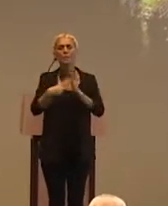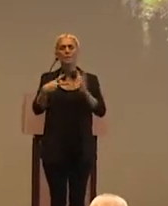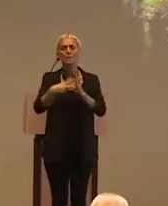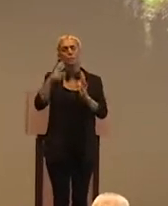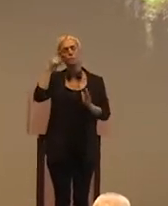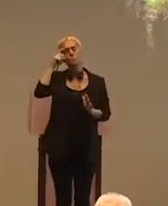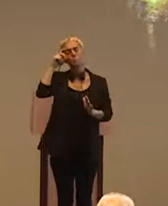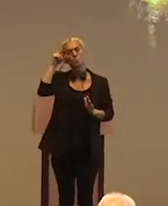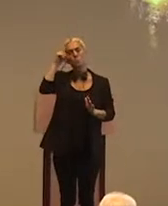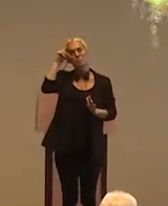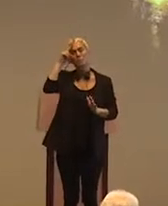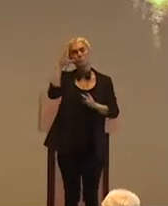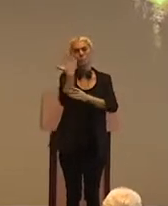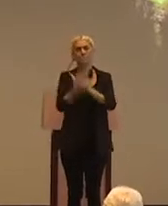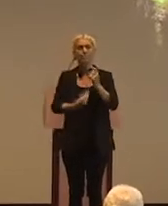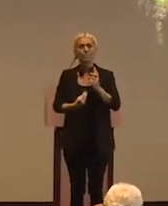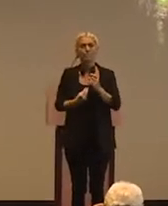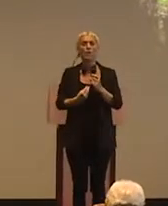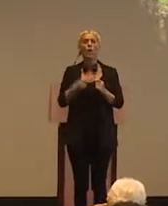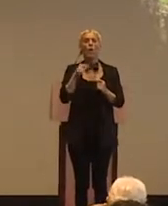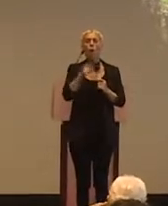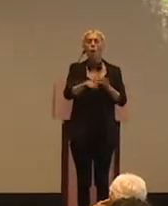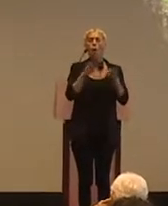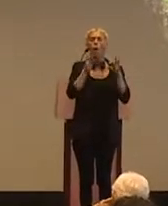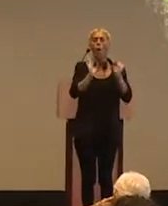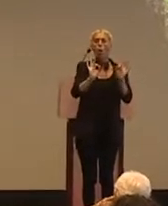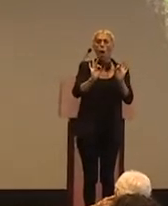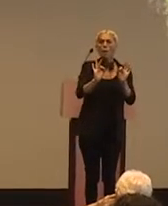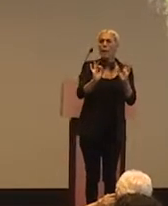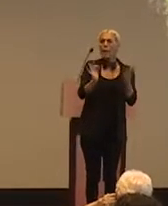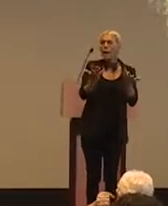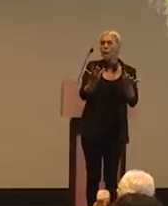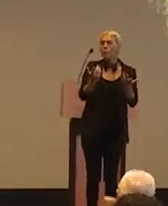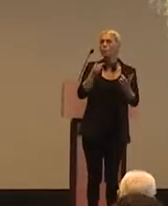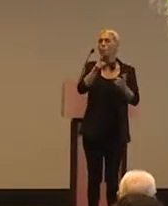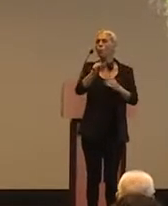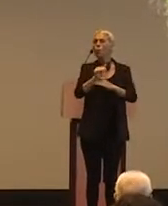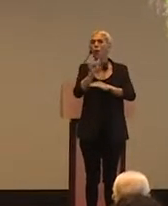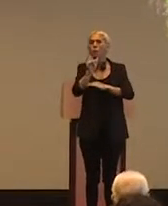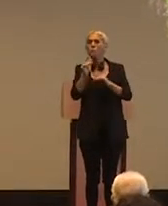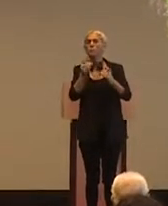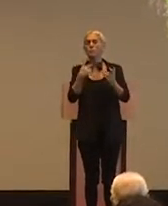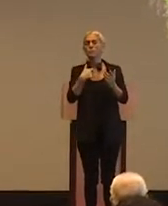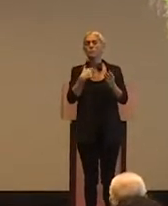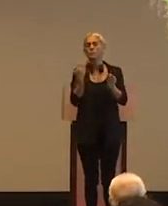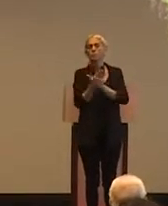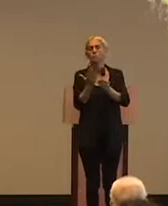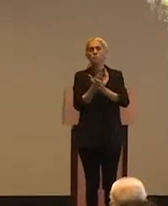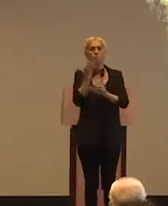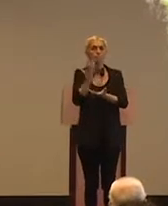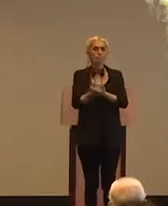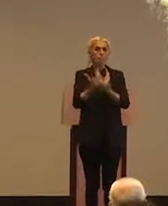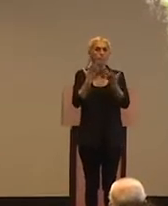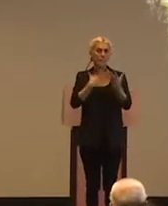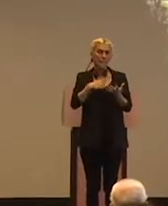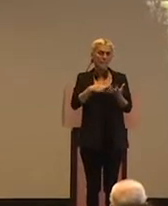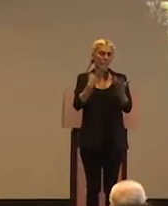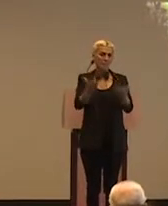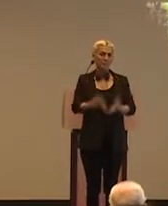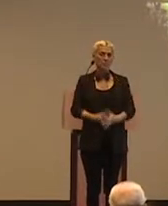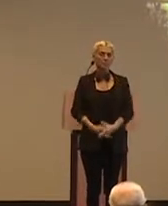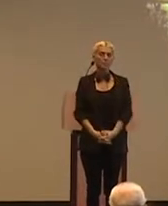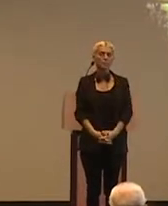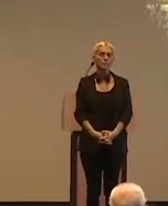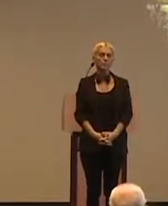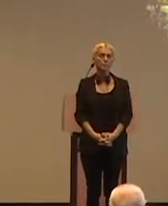by this so we want to get their perspective and we want to record what went on